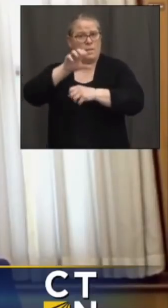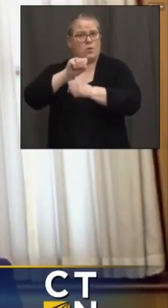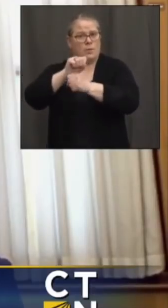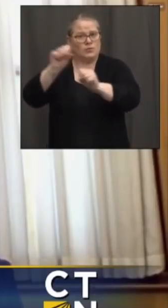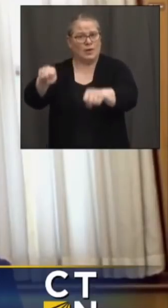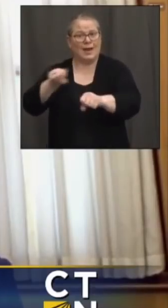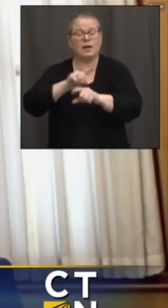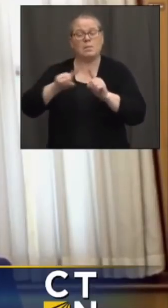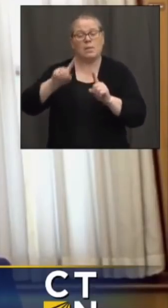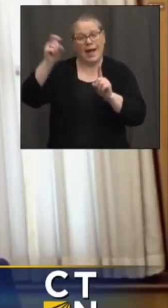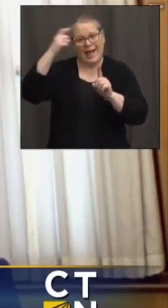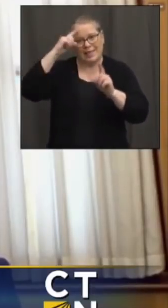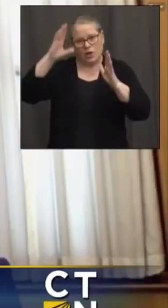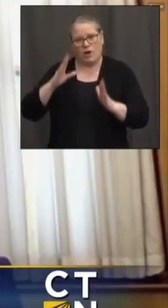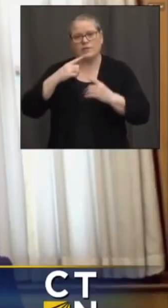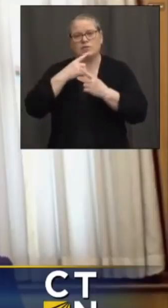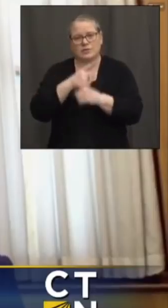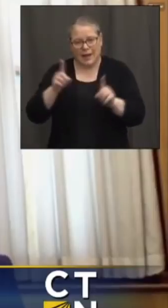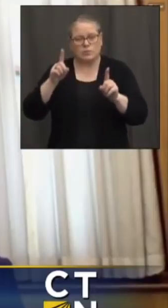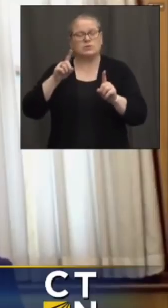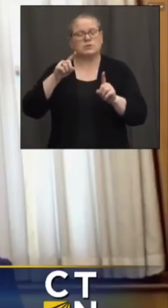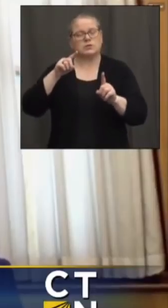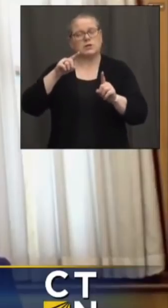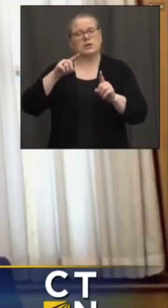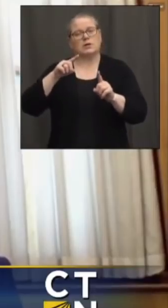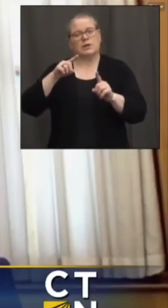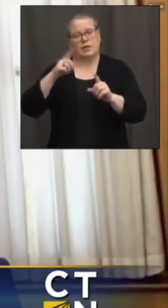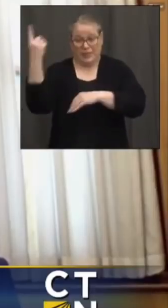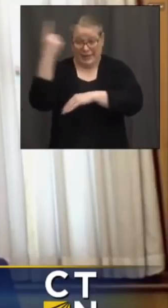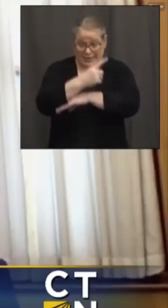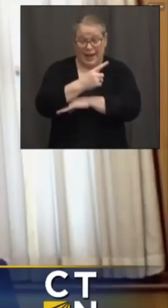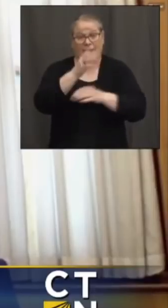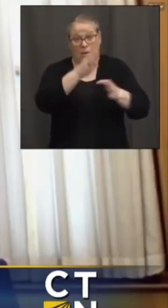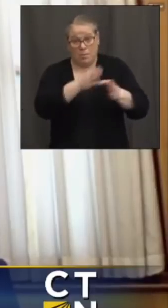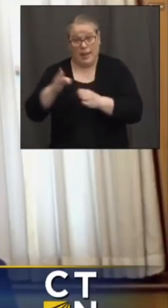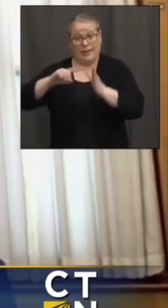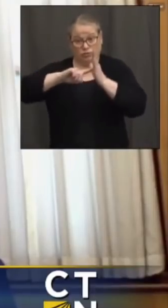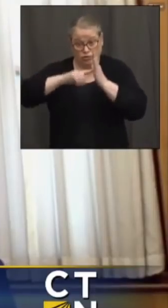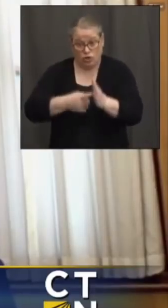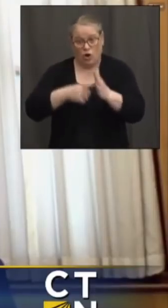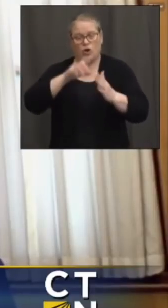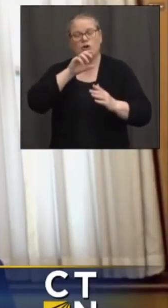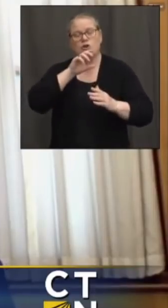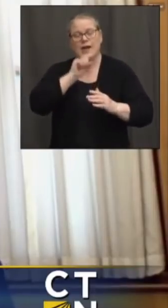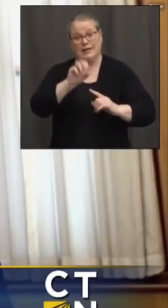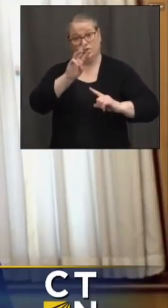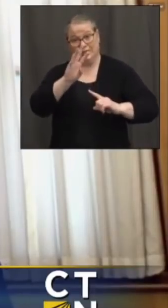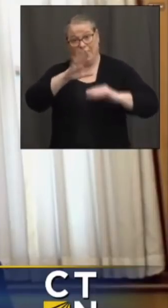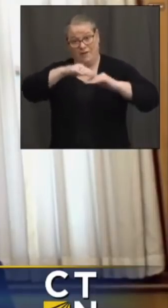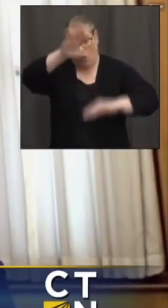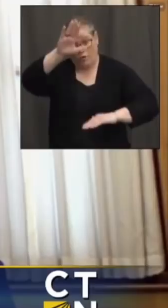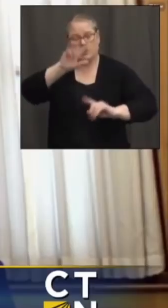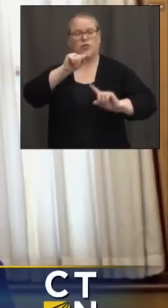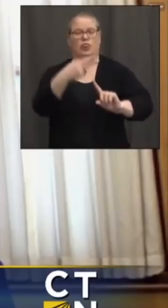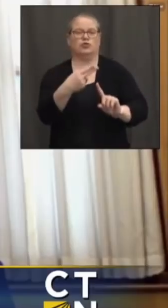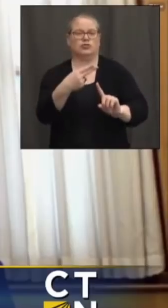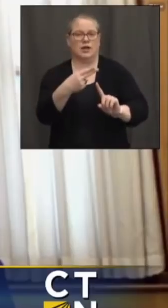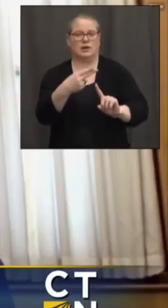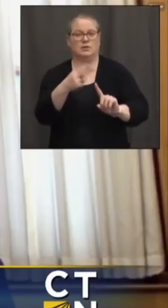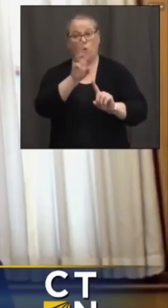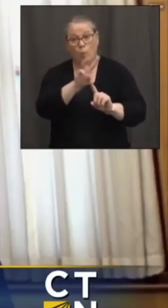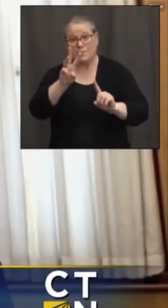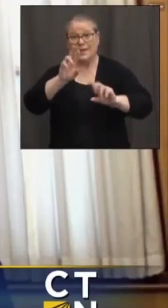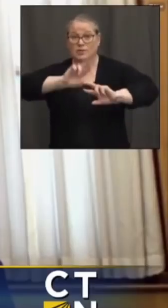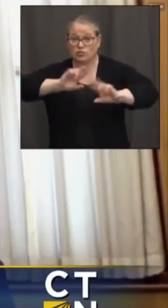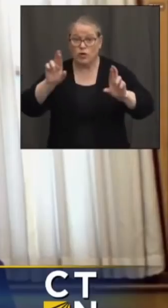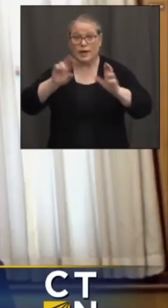we're focusing on for all of our providers to have their websites updated and their schedules ready to go for the next several weeks for 65 and above is Thursday. It's